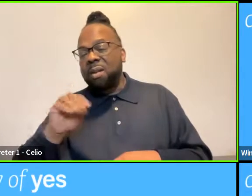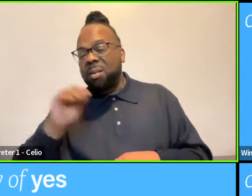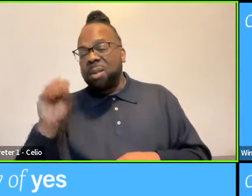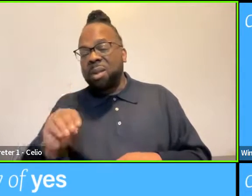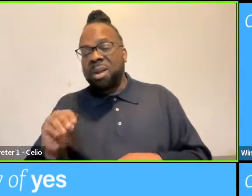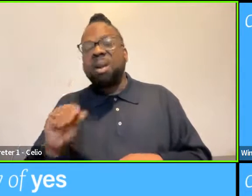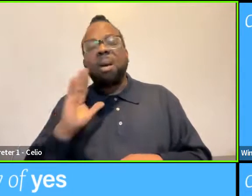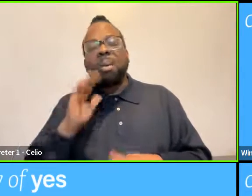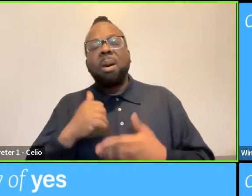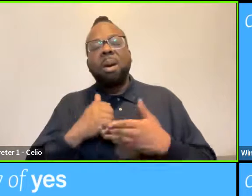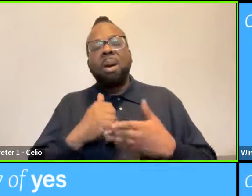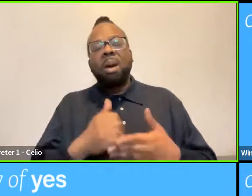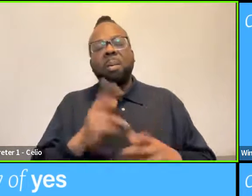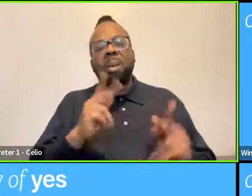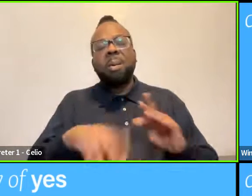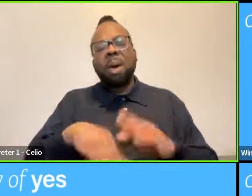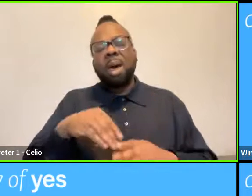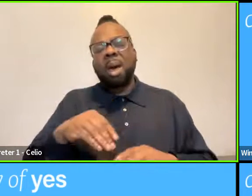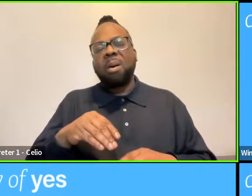or 50% as well.